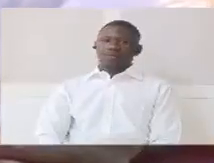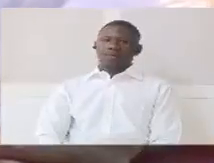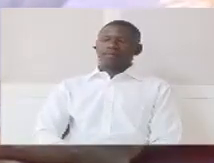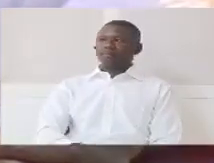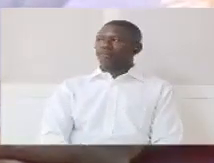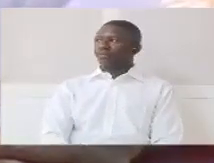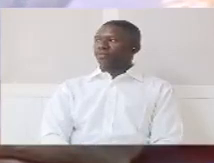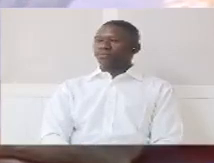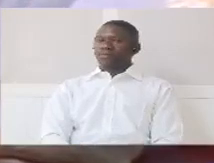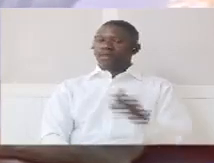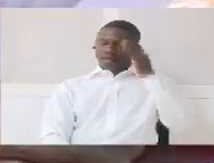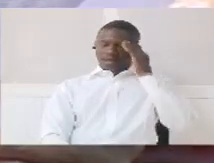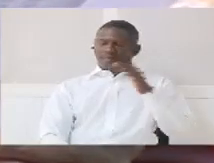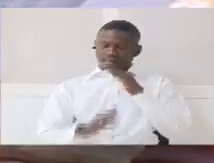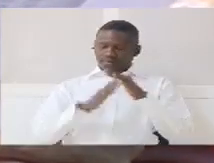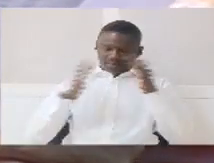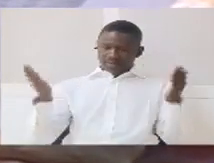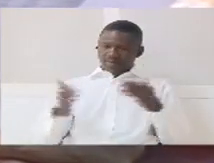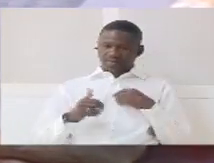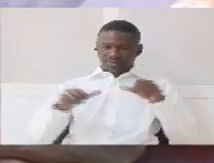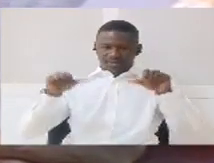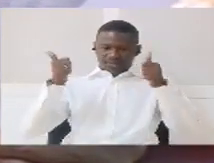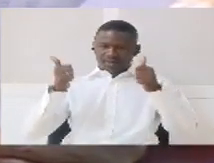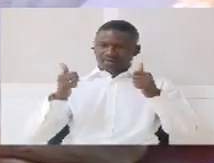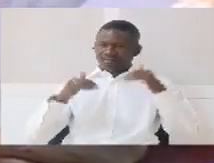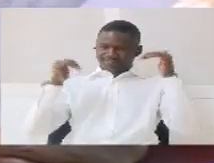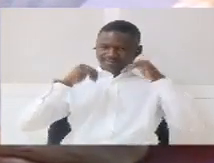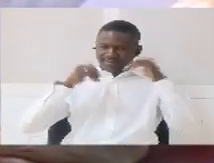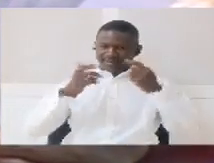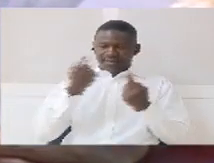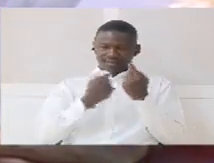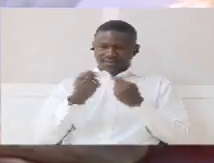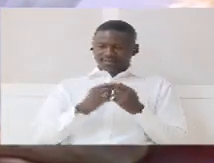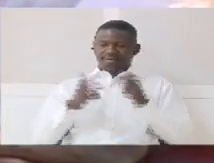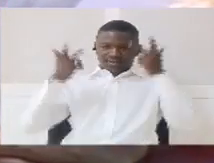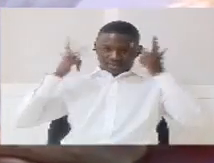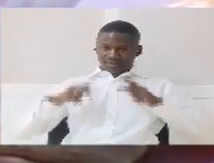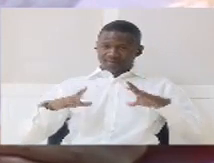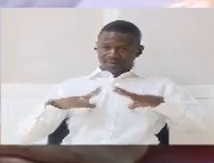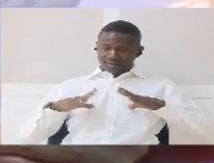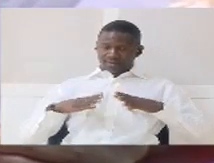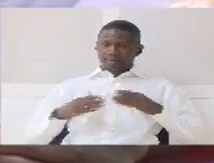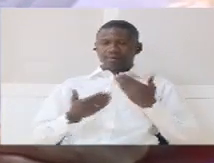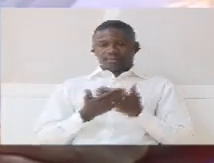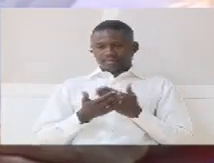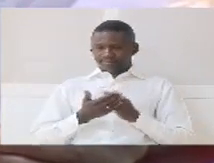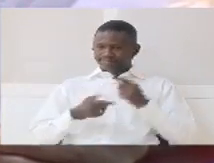shall we resume our proceedings, Council, if you're ready? Please proceed.